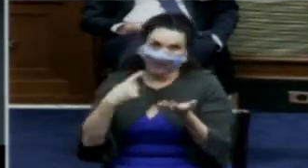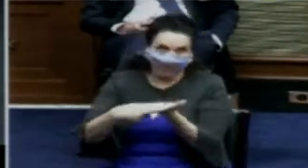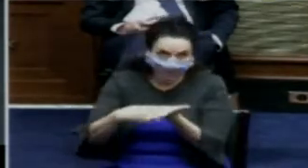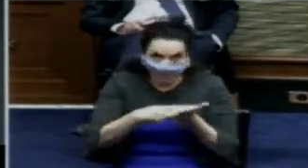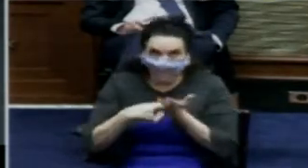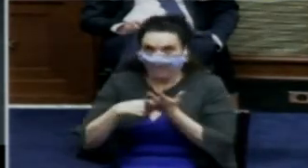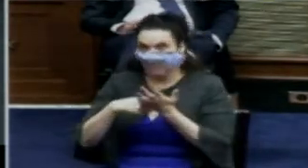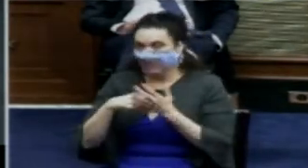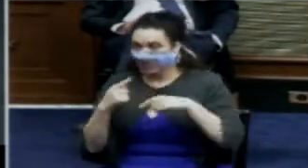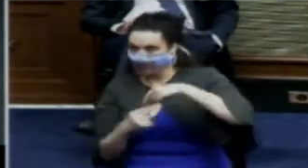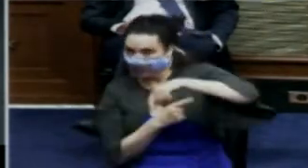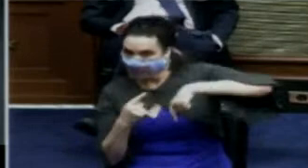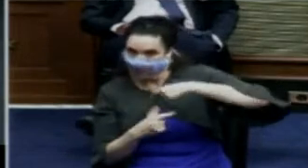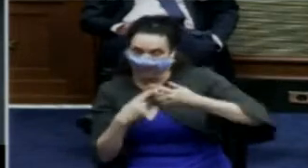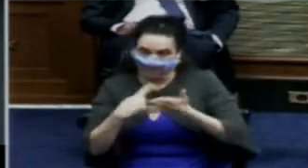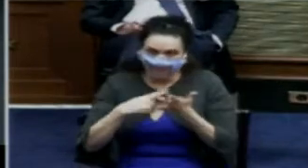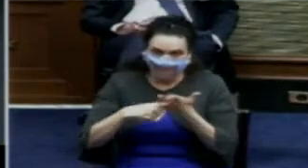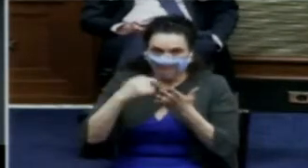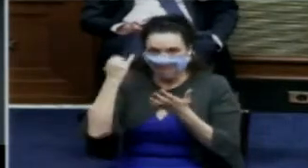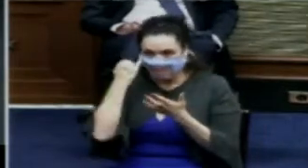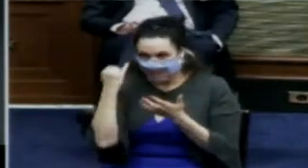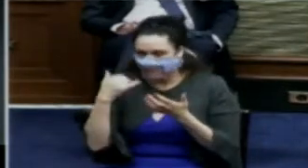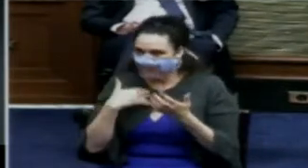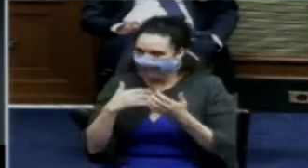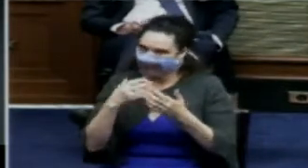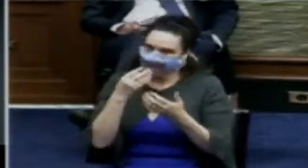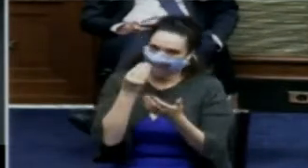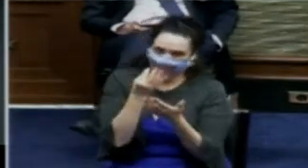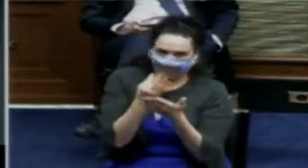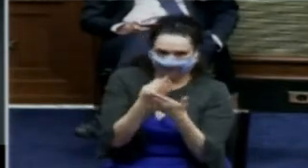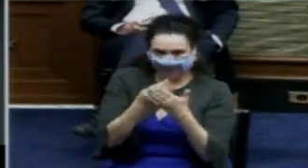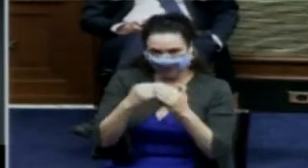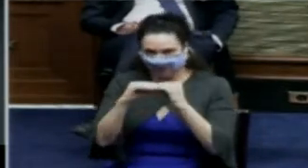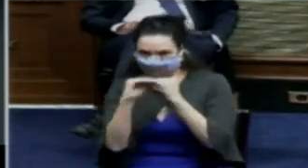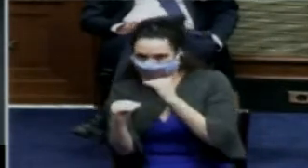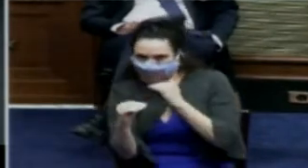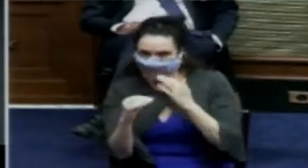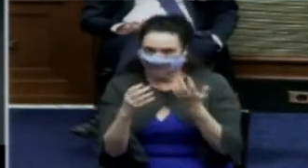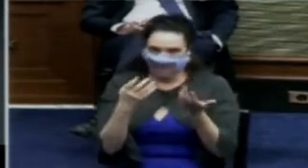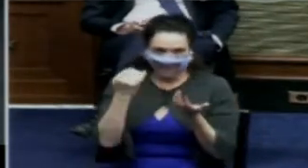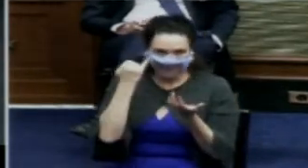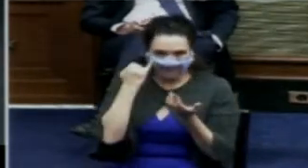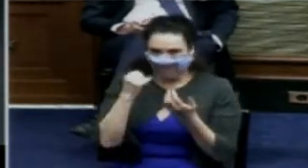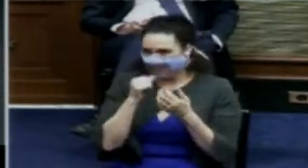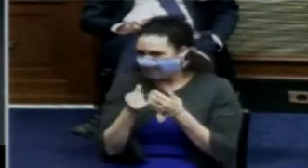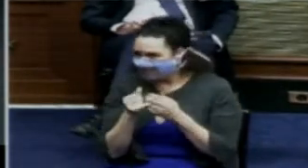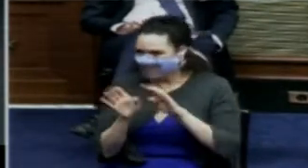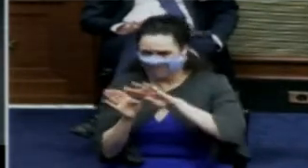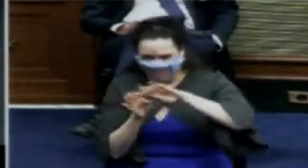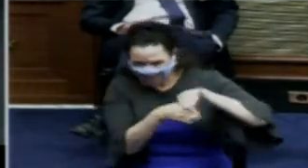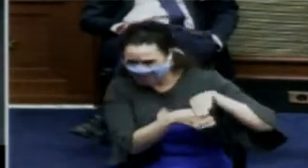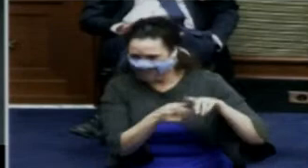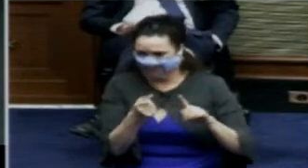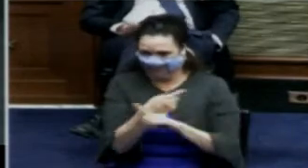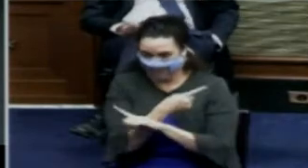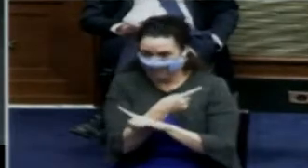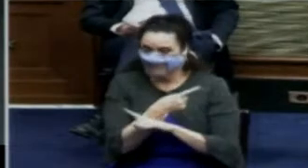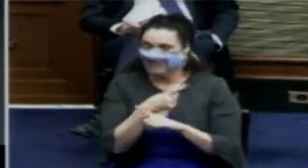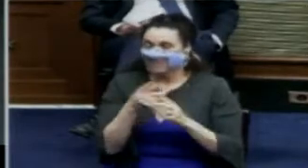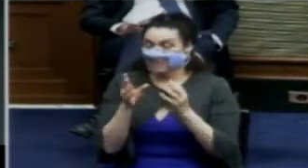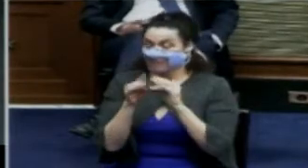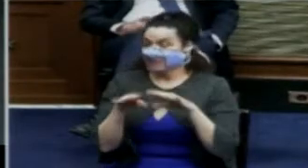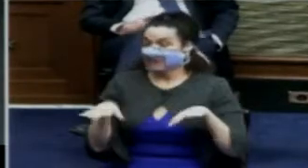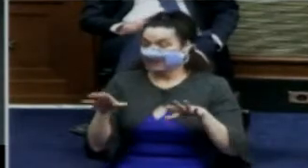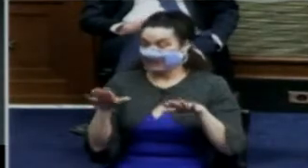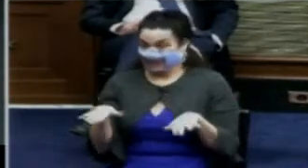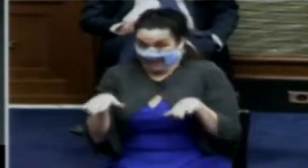the financial sustainability of a 51st state in the form of DC. The land was originally ceded by